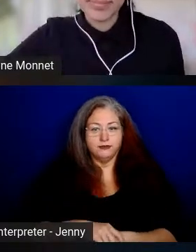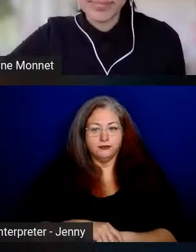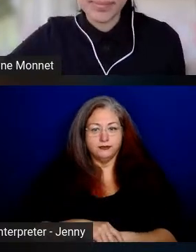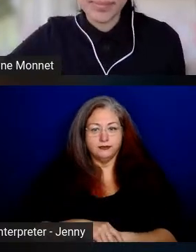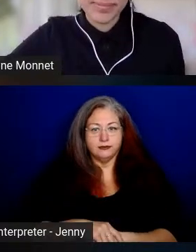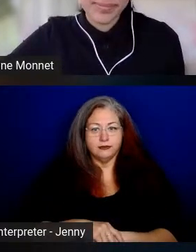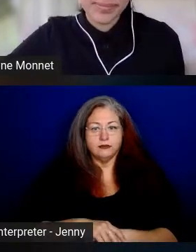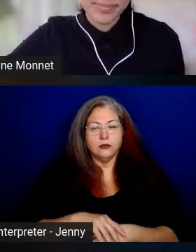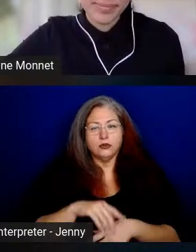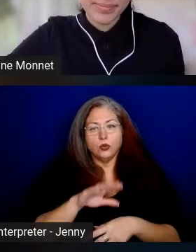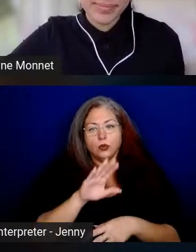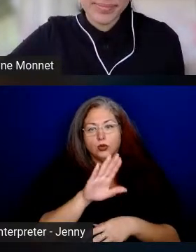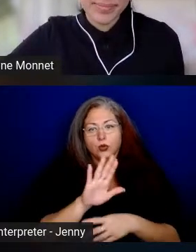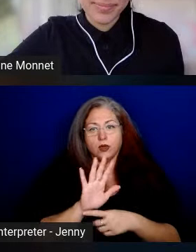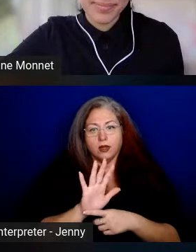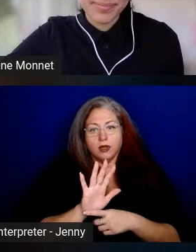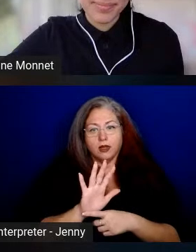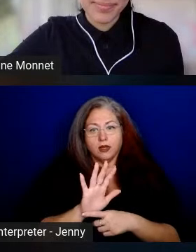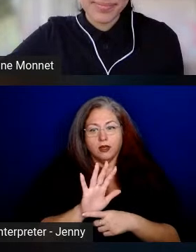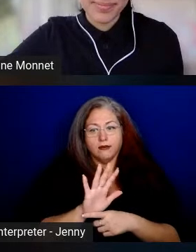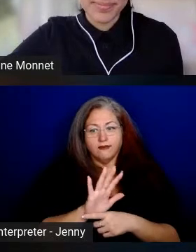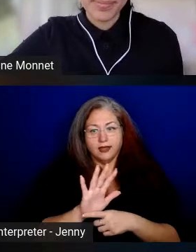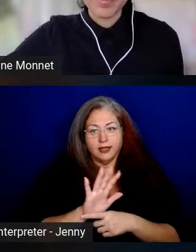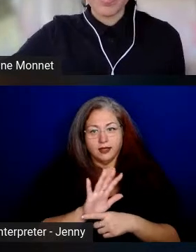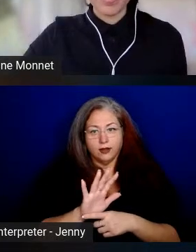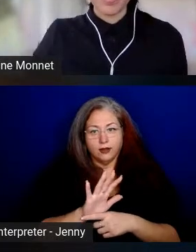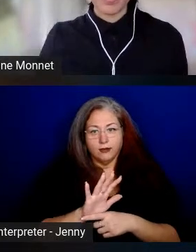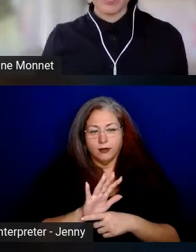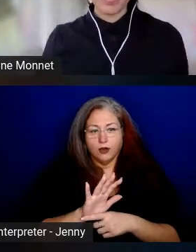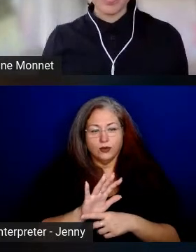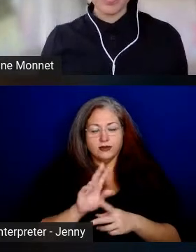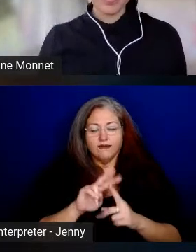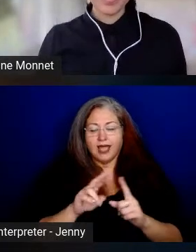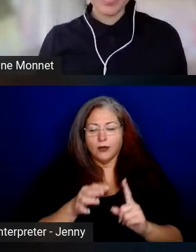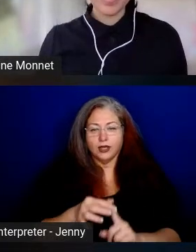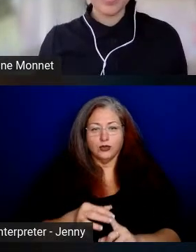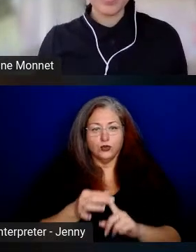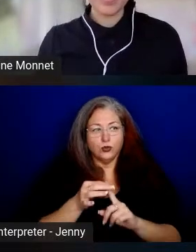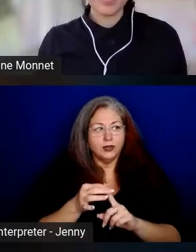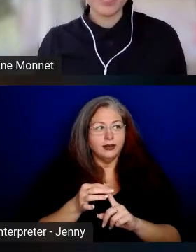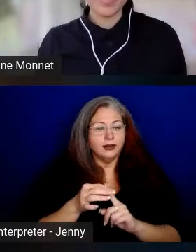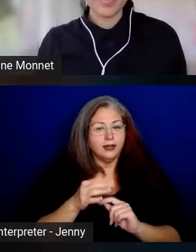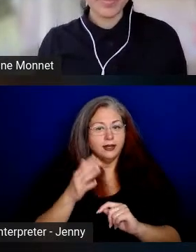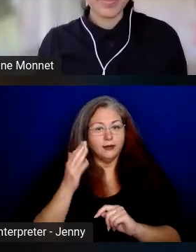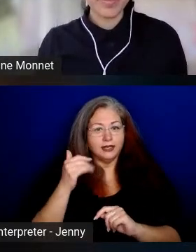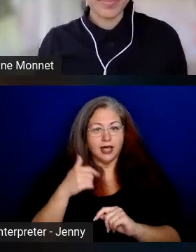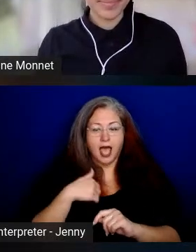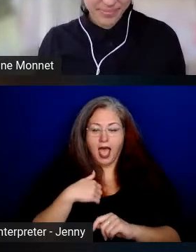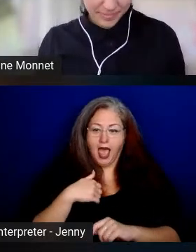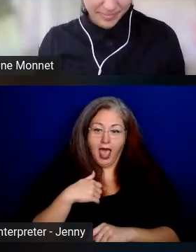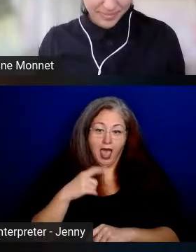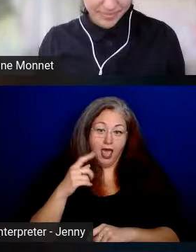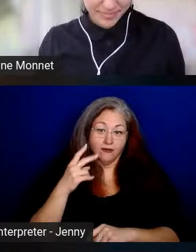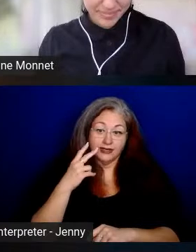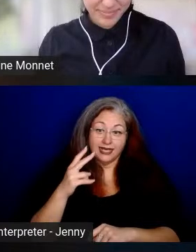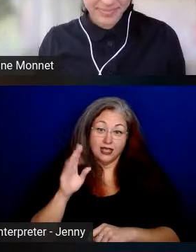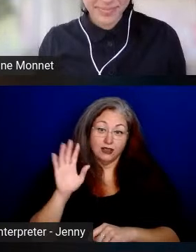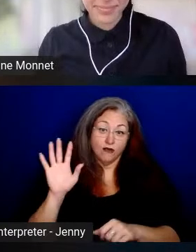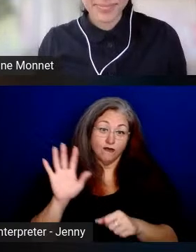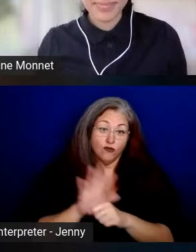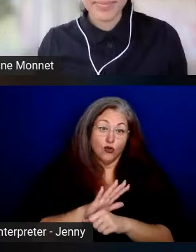Your film for us definitely was so unique in the fact that I have never seen an entire